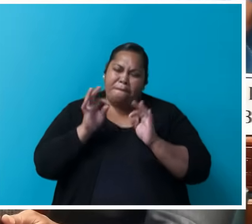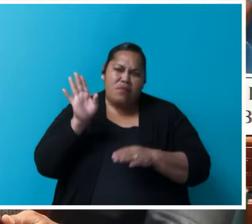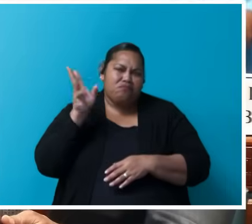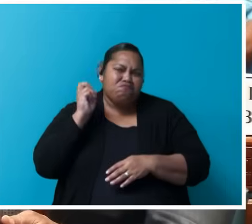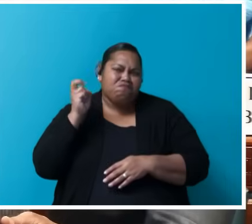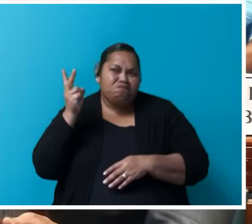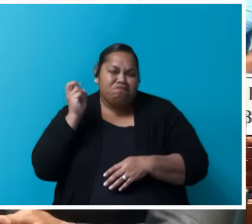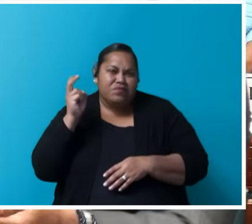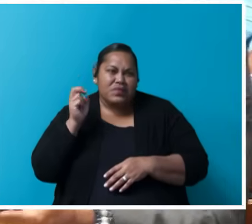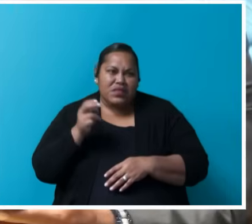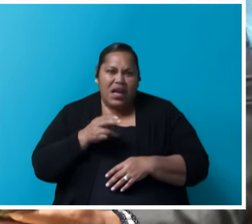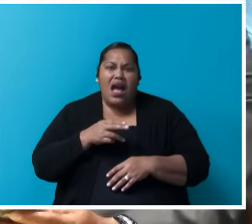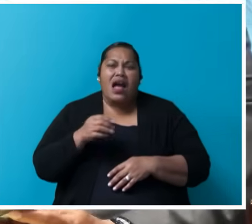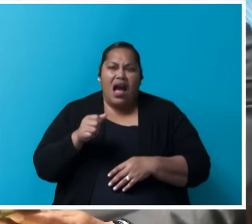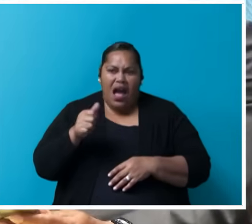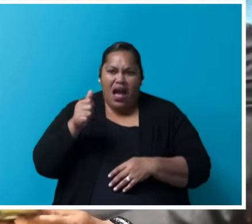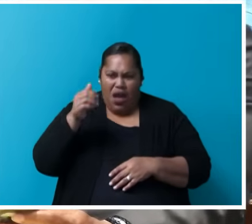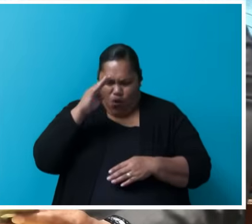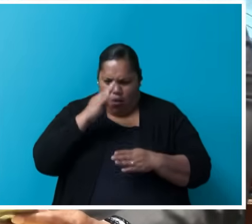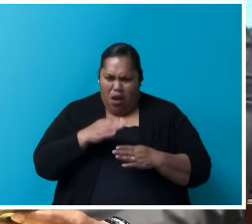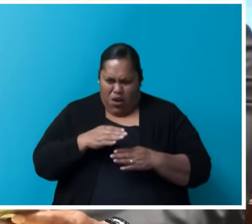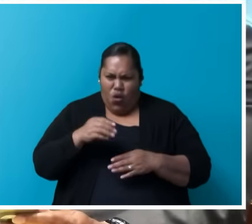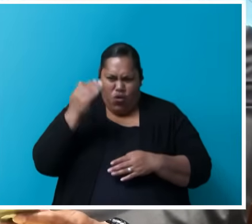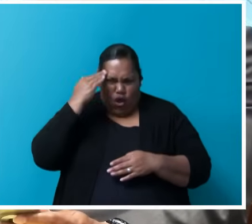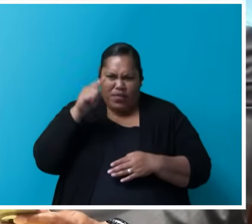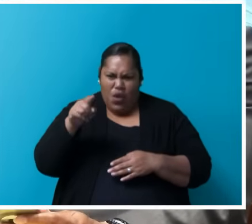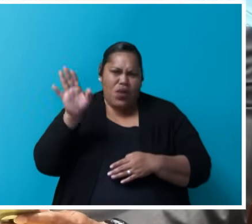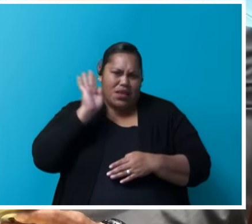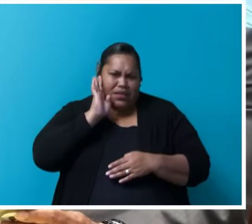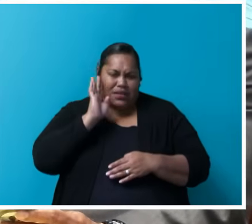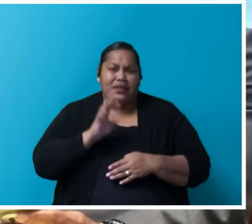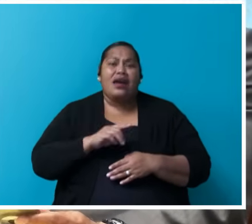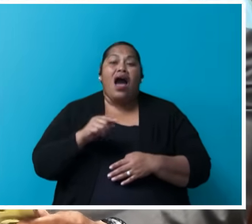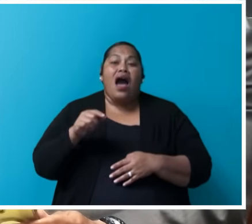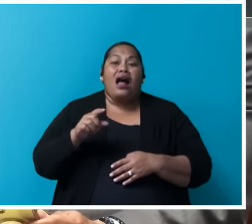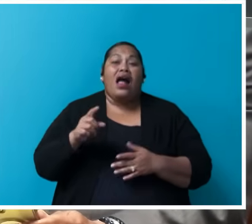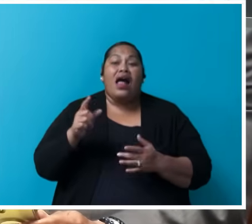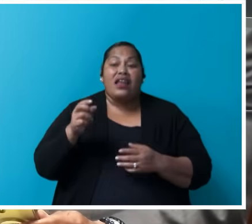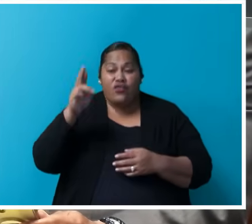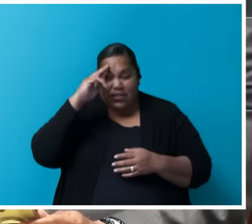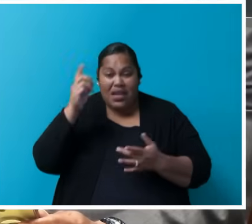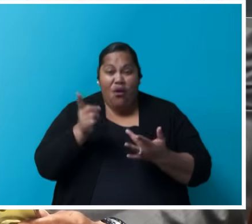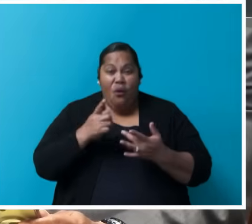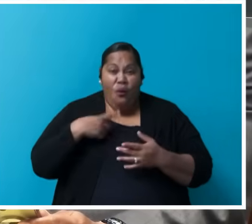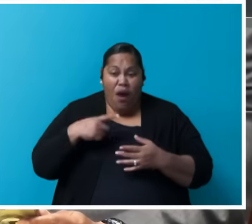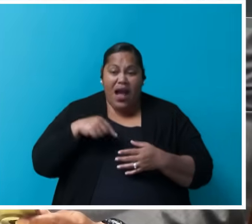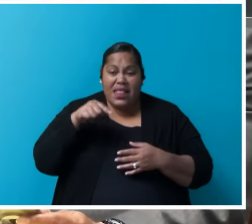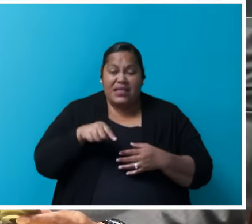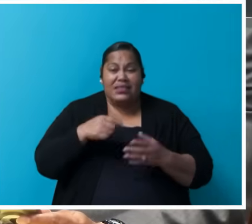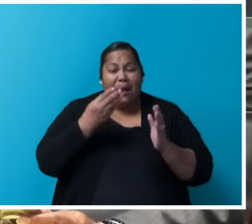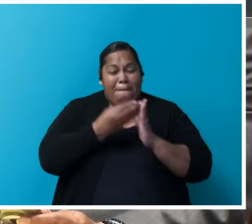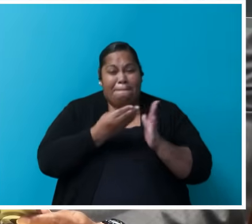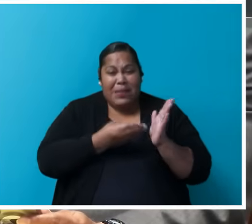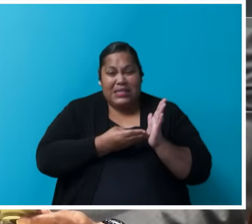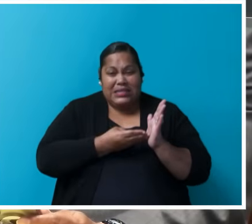and I hope they will listen to me. The other reason why they describe this budget as a panic budget,